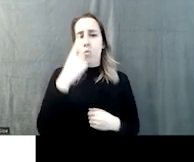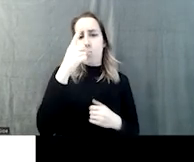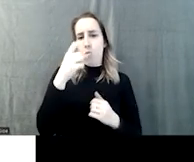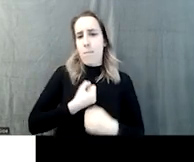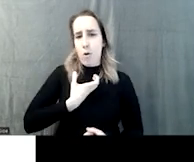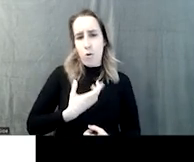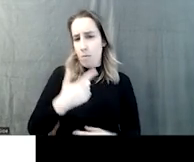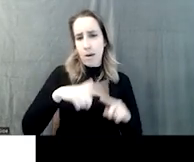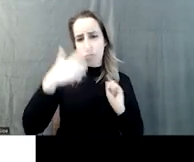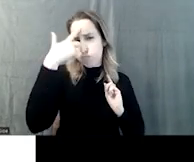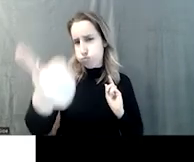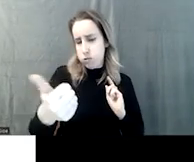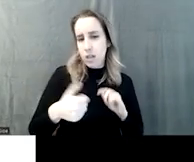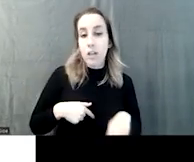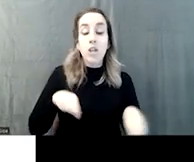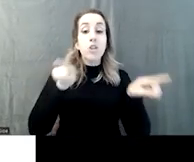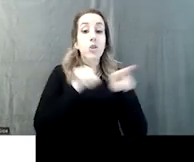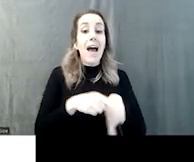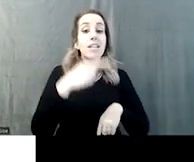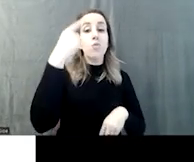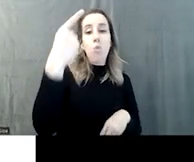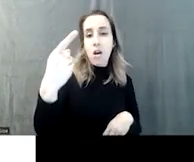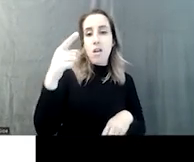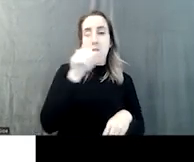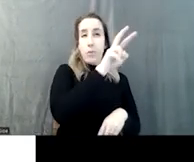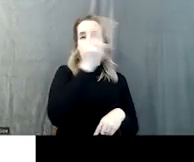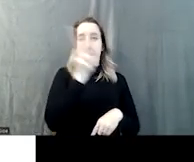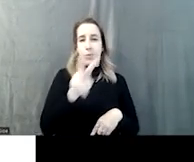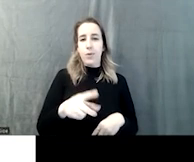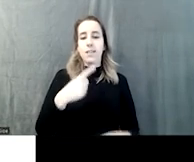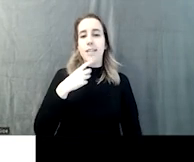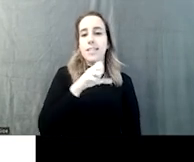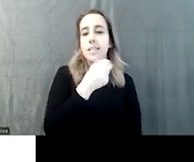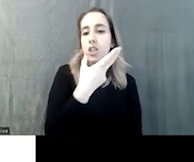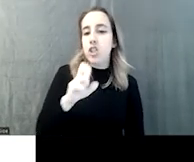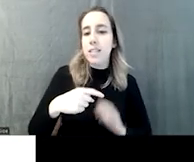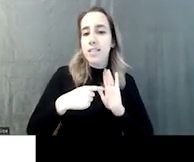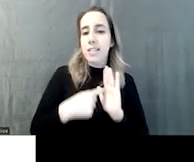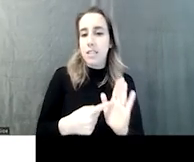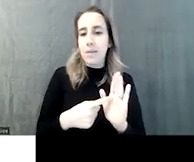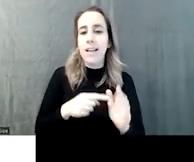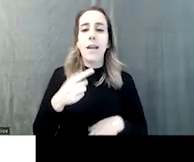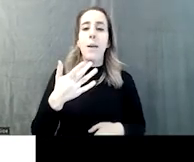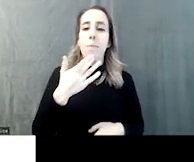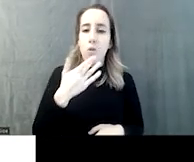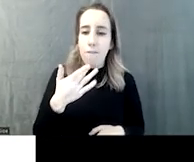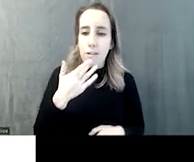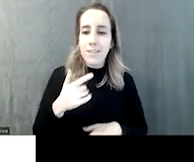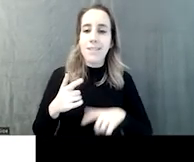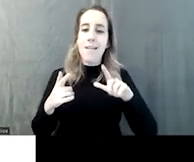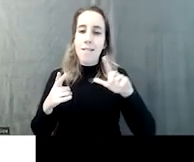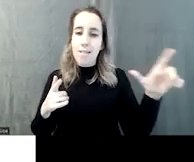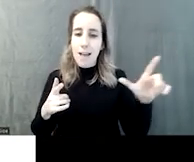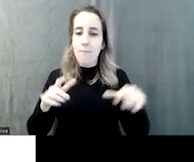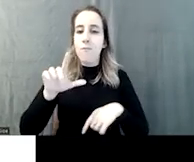one, she potentially reads as: she displayed marked preference, left grasp, would